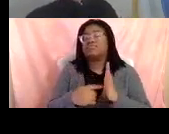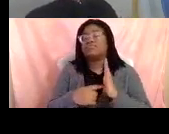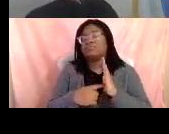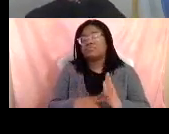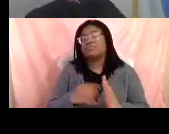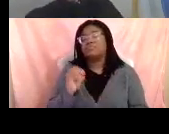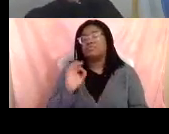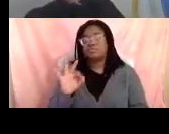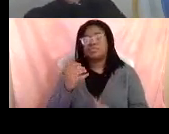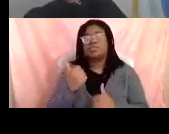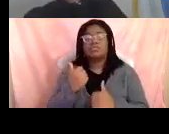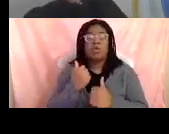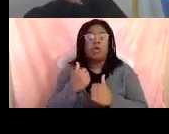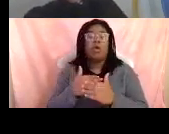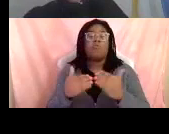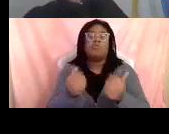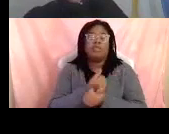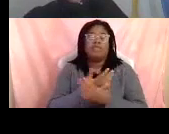of almost everything.